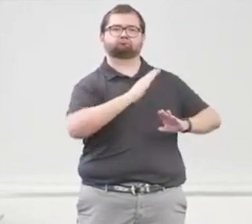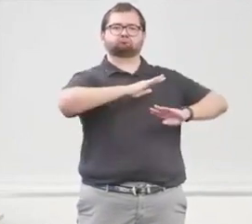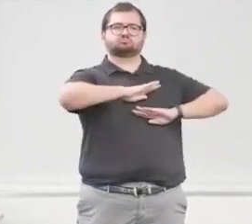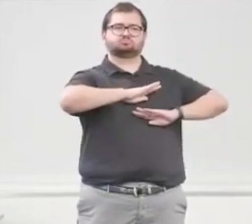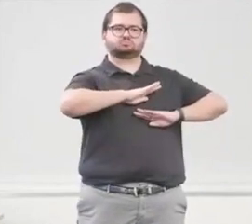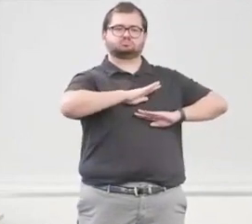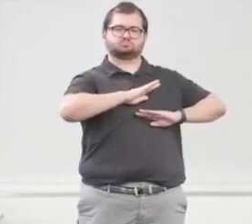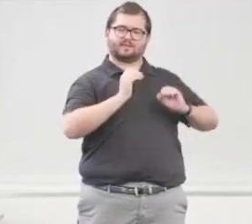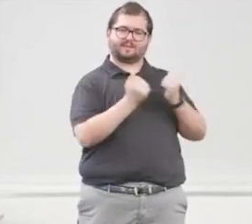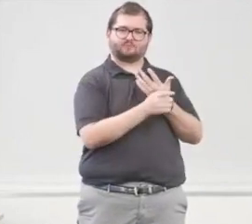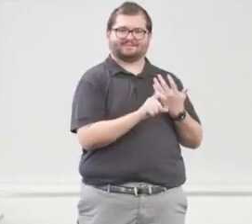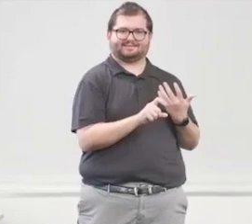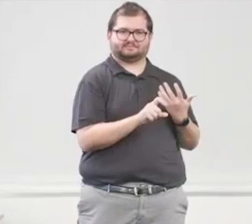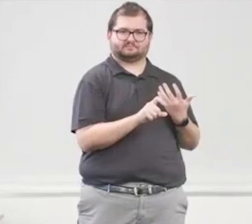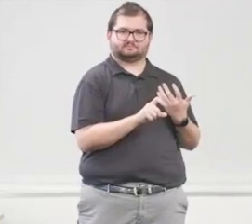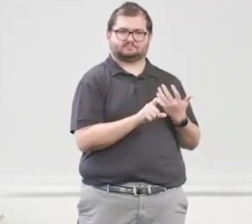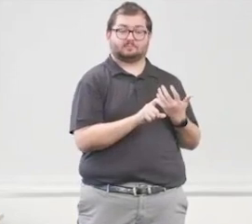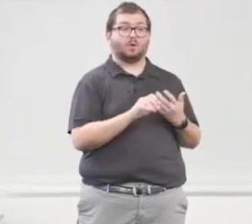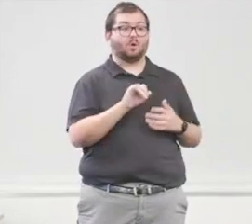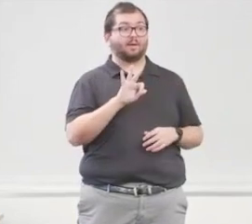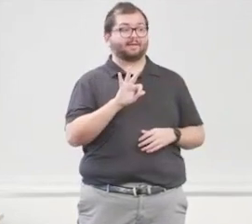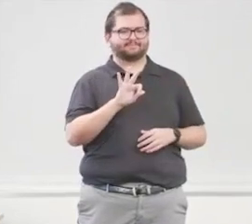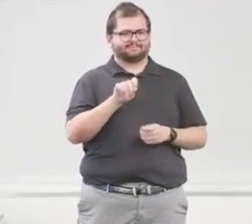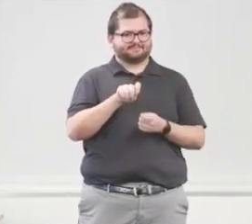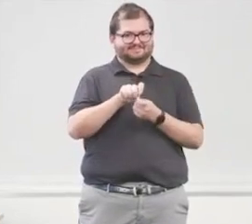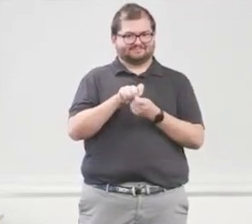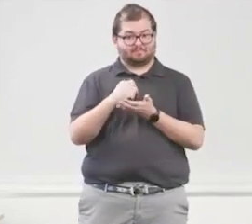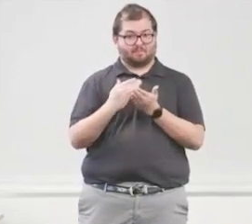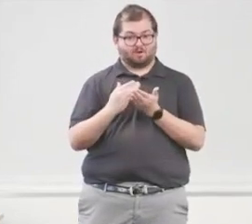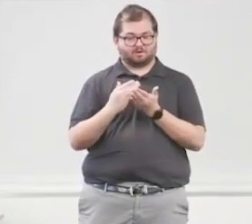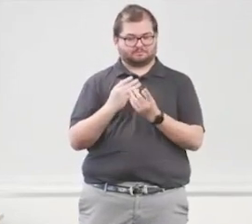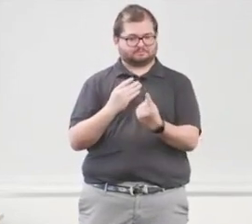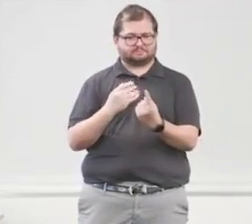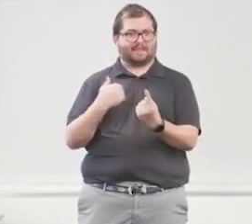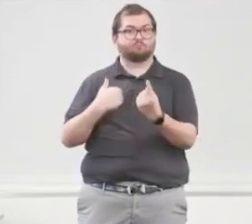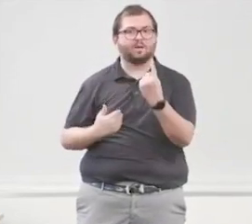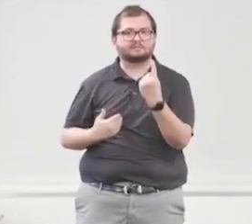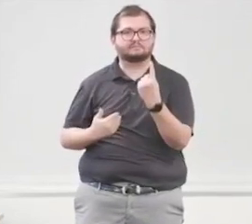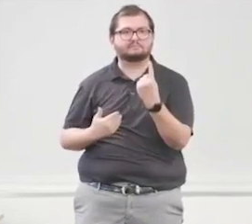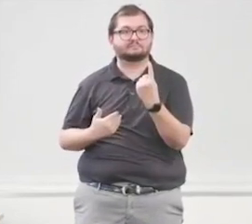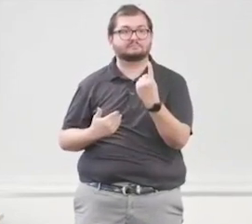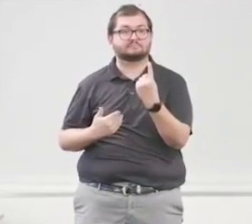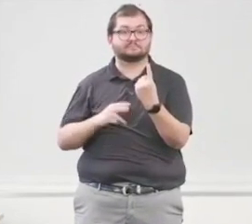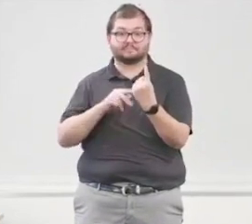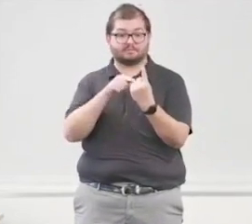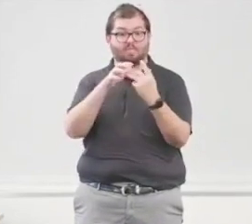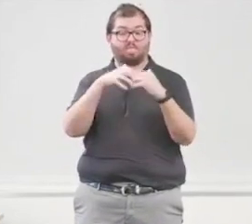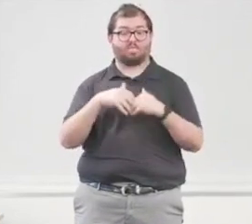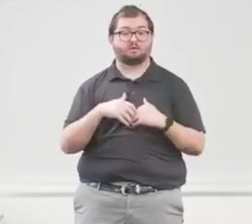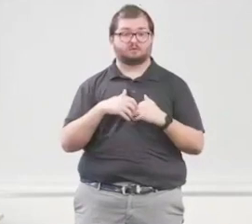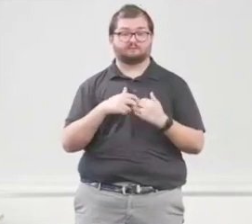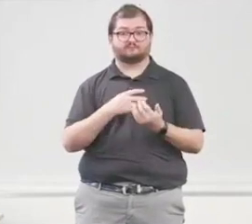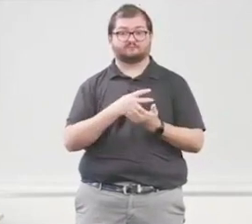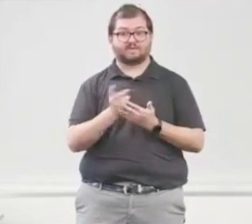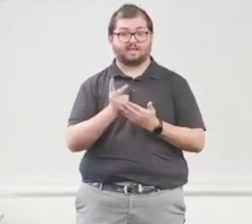mission. If there's a certain component that you've only got one of, the potential for it to fail and knock